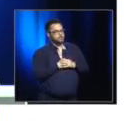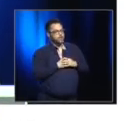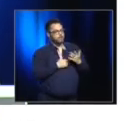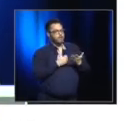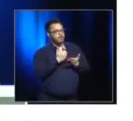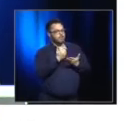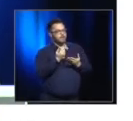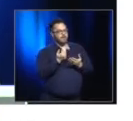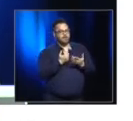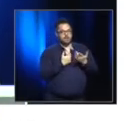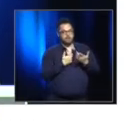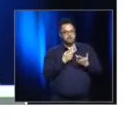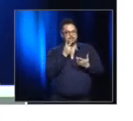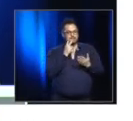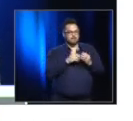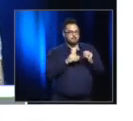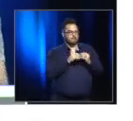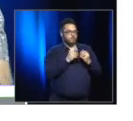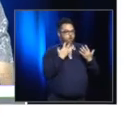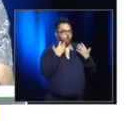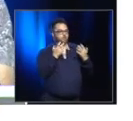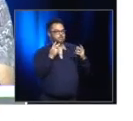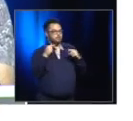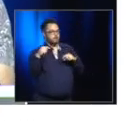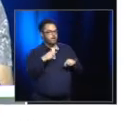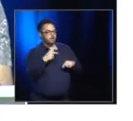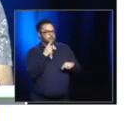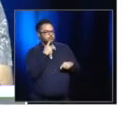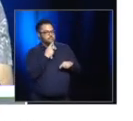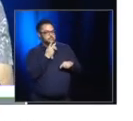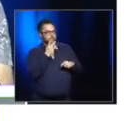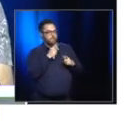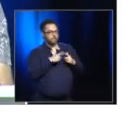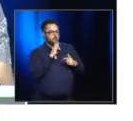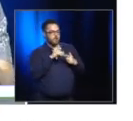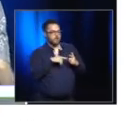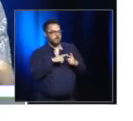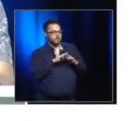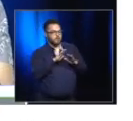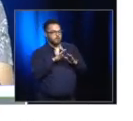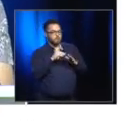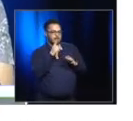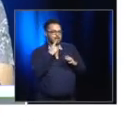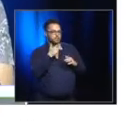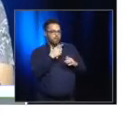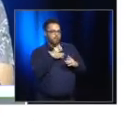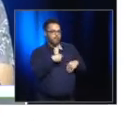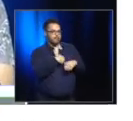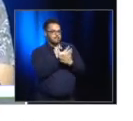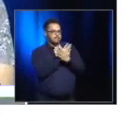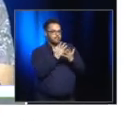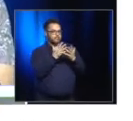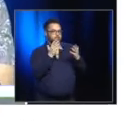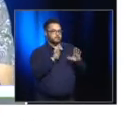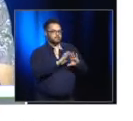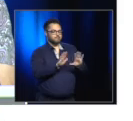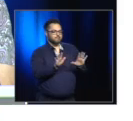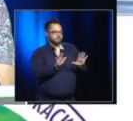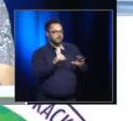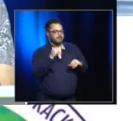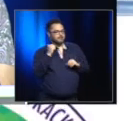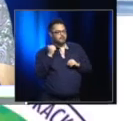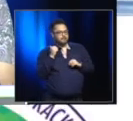of our talks at marine mammal conferences. But the other one is that we can now start actually directly measuring the prey fields, and that's going to be a